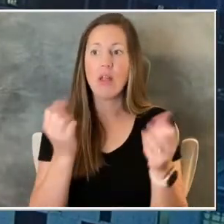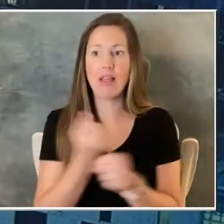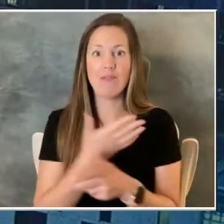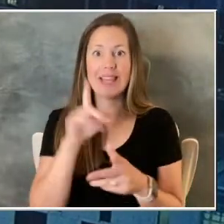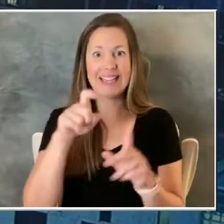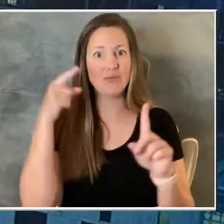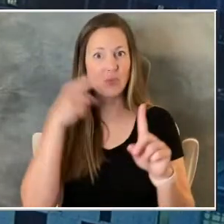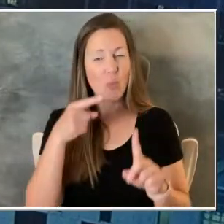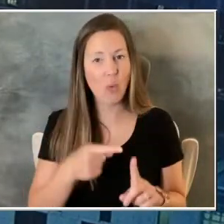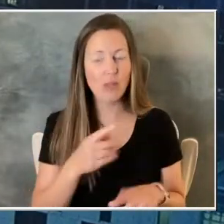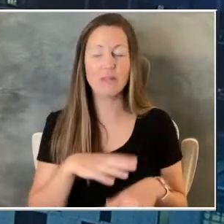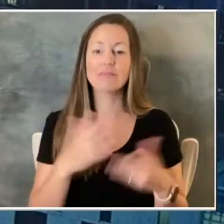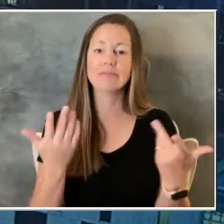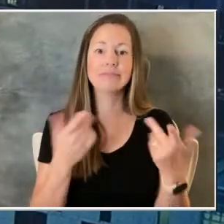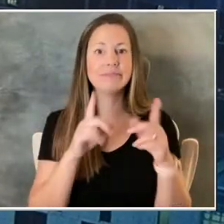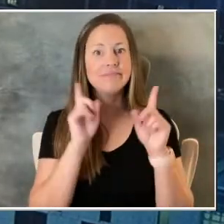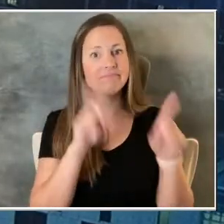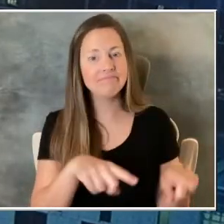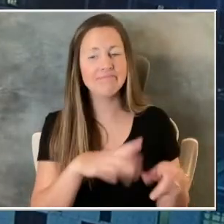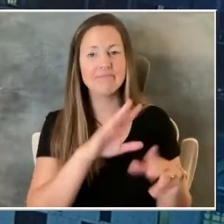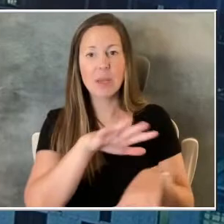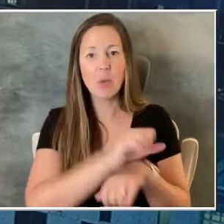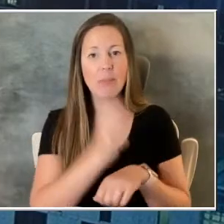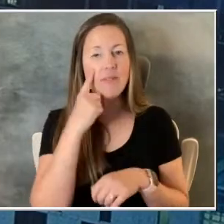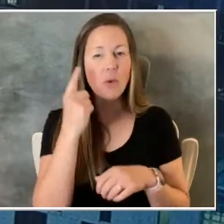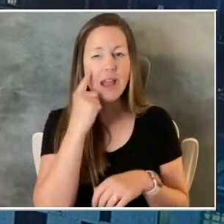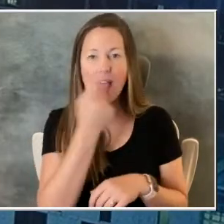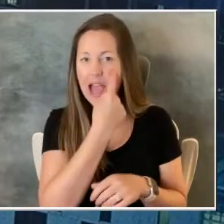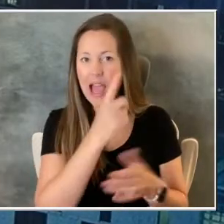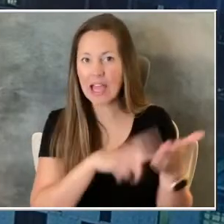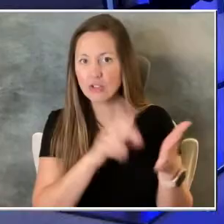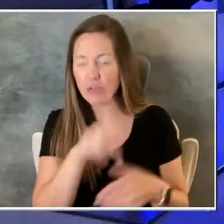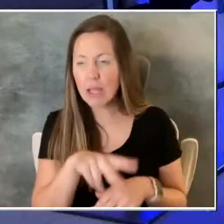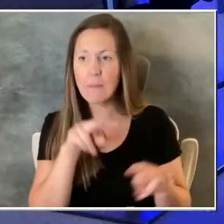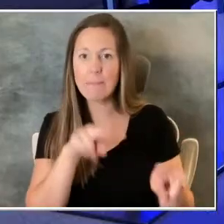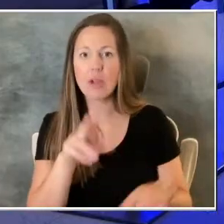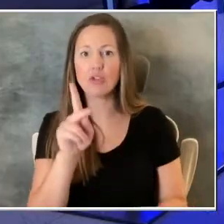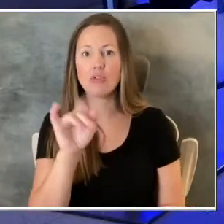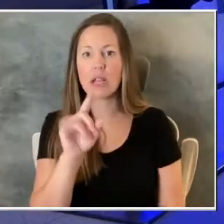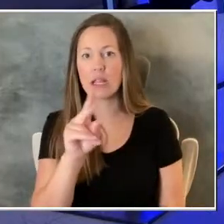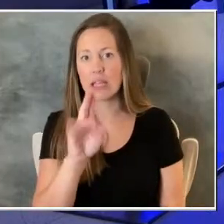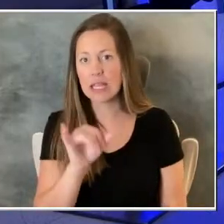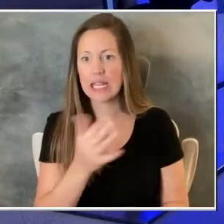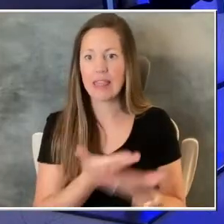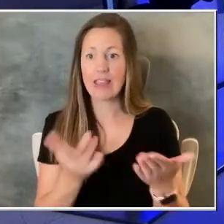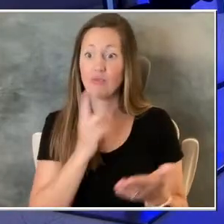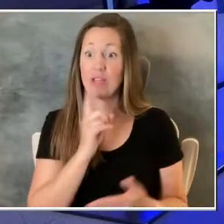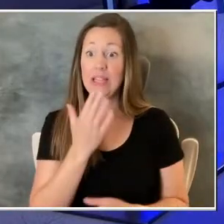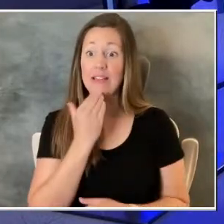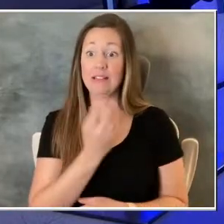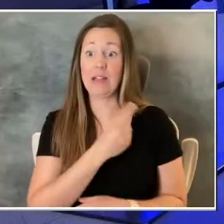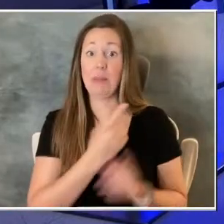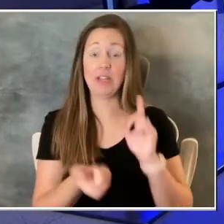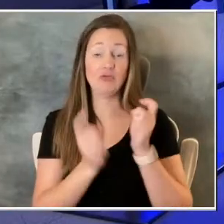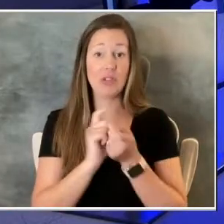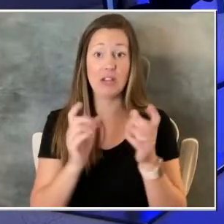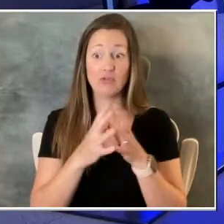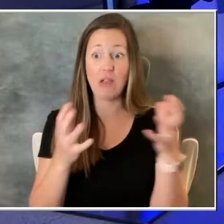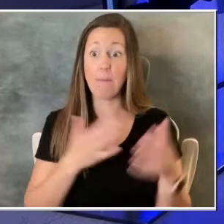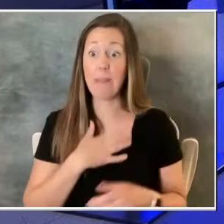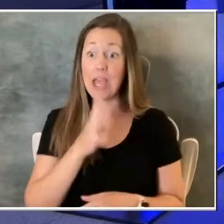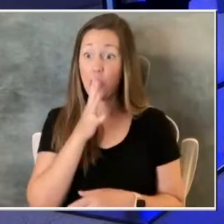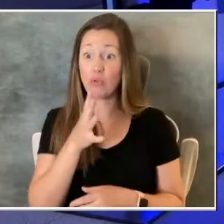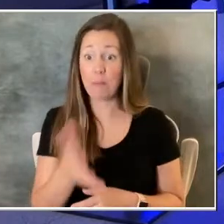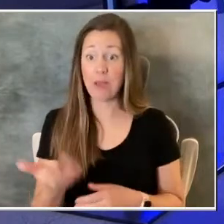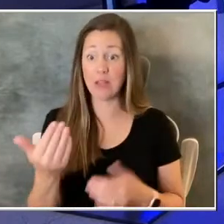visits for eye checkups, monitoring kidneys, things like that. Yeah, diabetes has changed a lot since my grandmother had it, and I remember sitting at her kitchen table